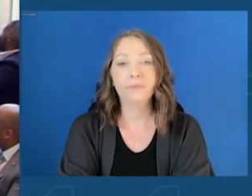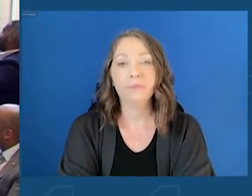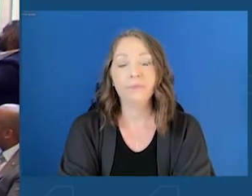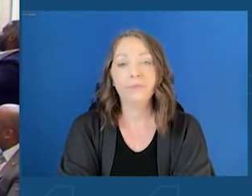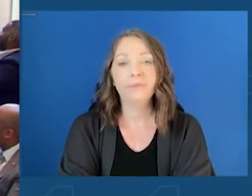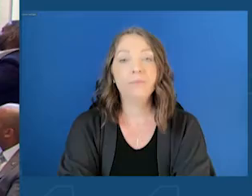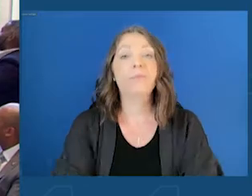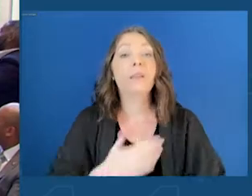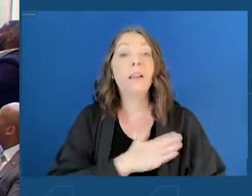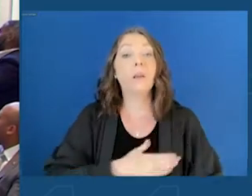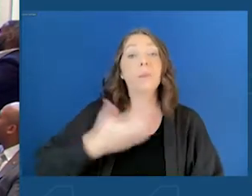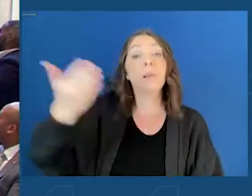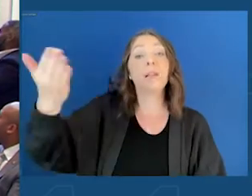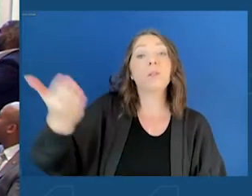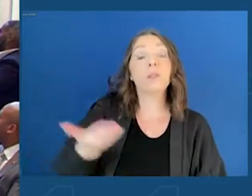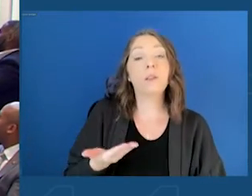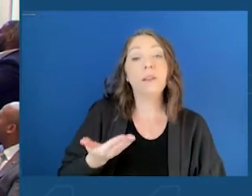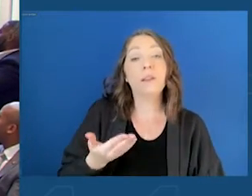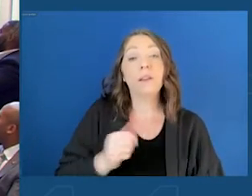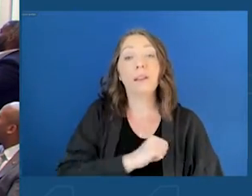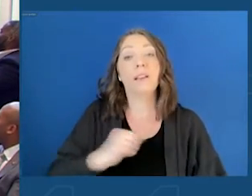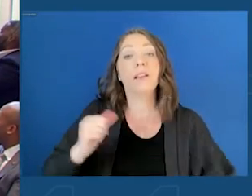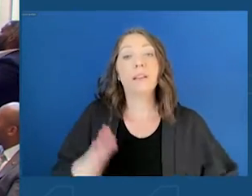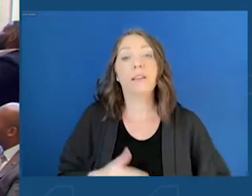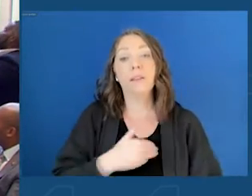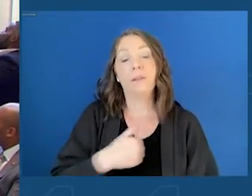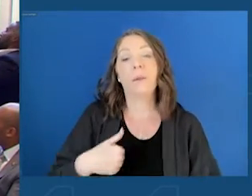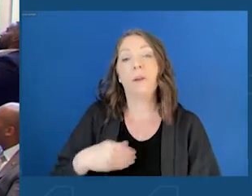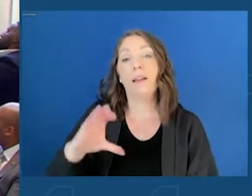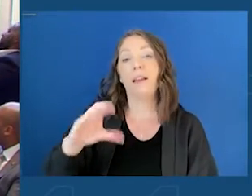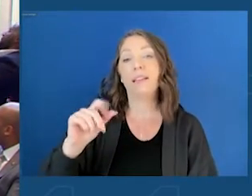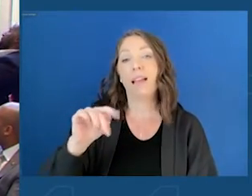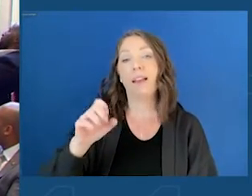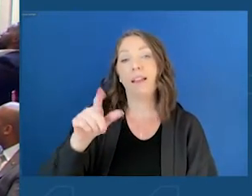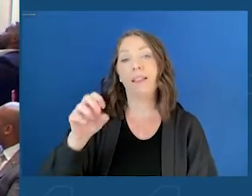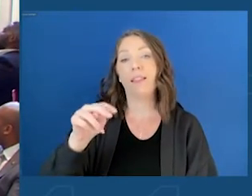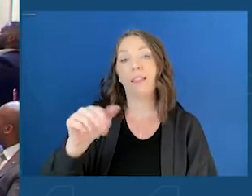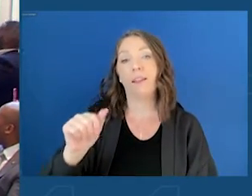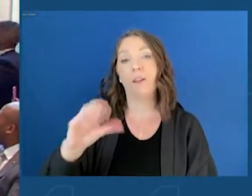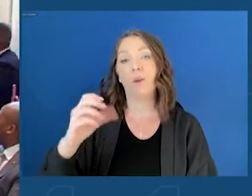Please welcome to the podium Assemblymember Kathy Cruz.